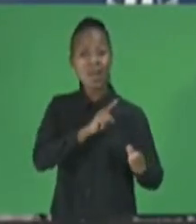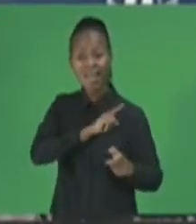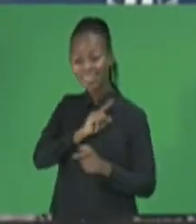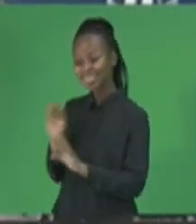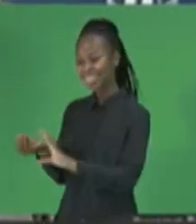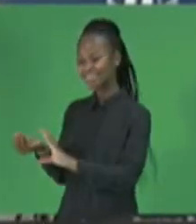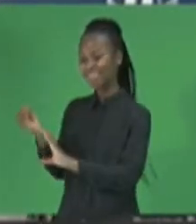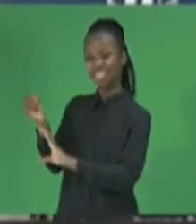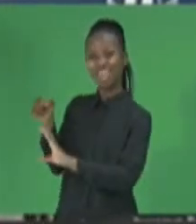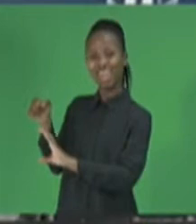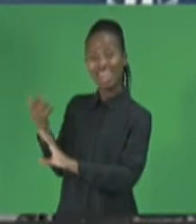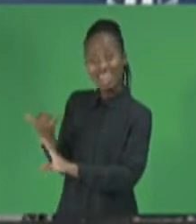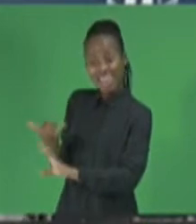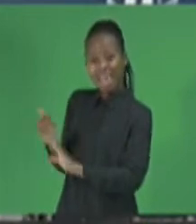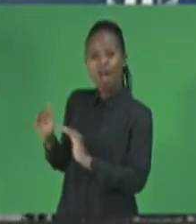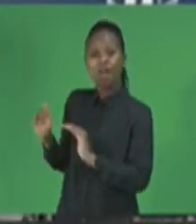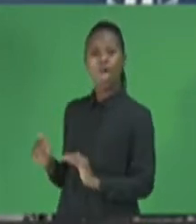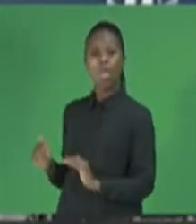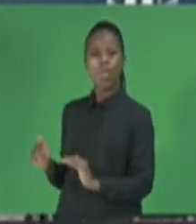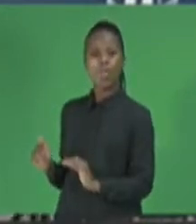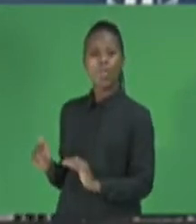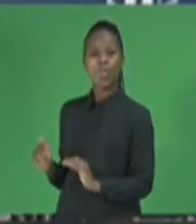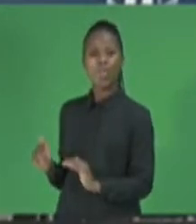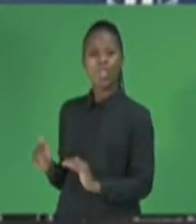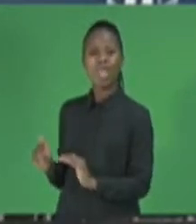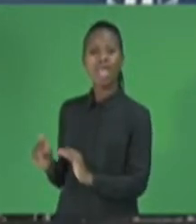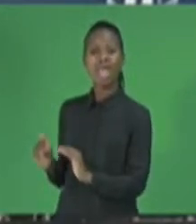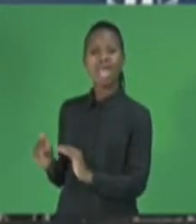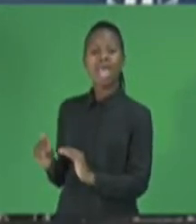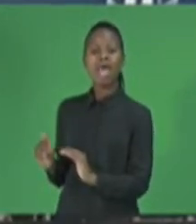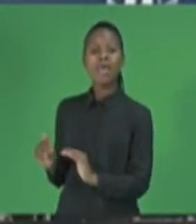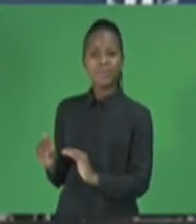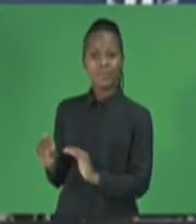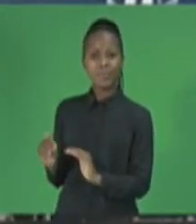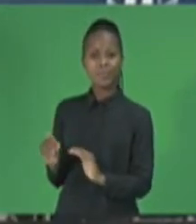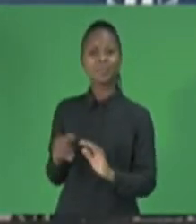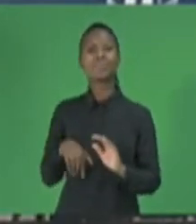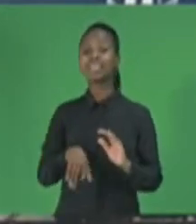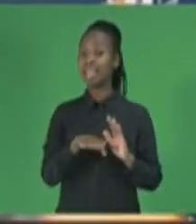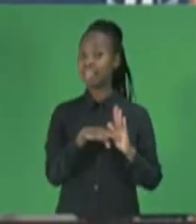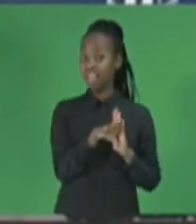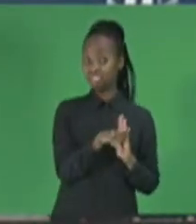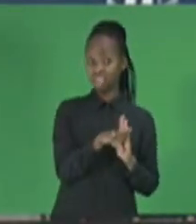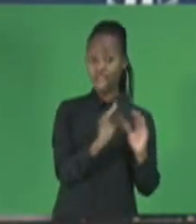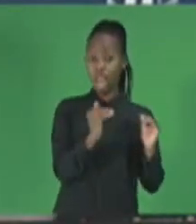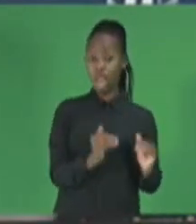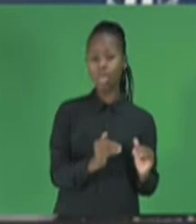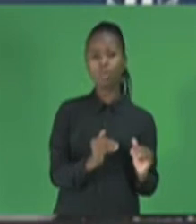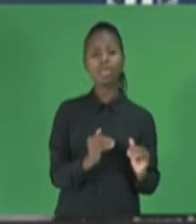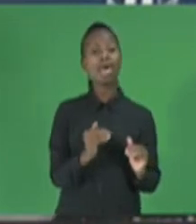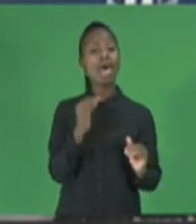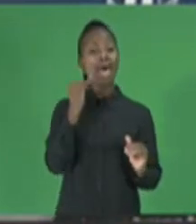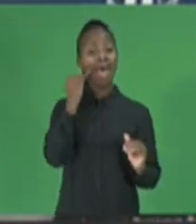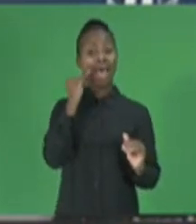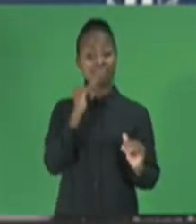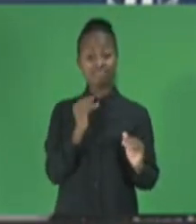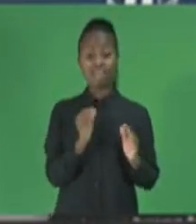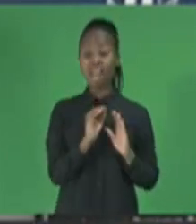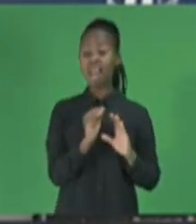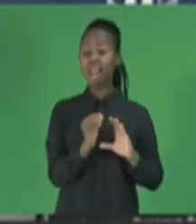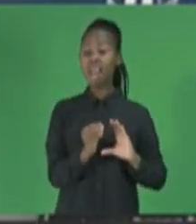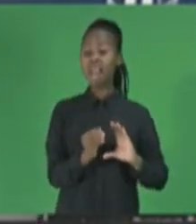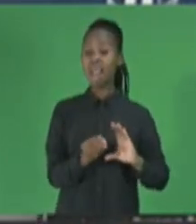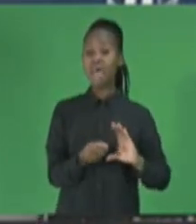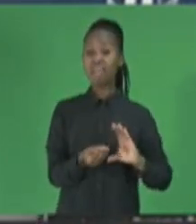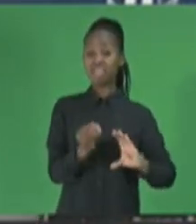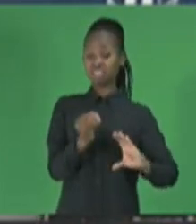lower. If inflation was higher, we would be having higher nominal interest rates. You can watch across the Atlantic in